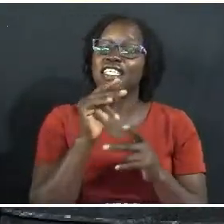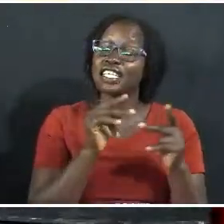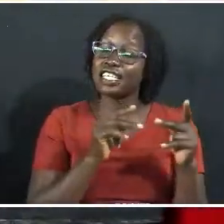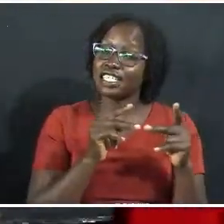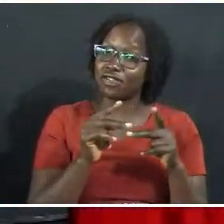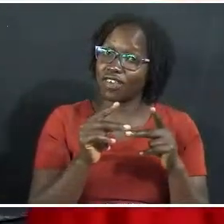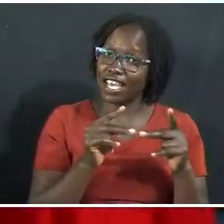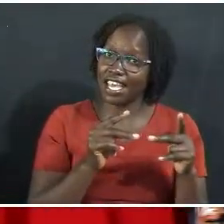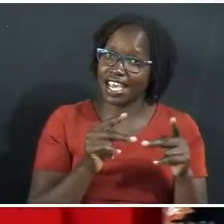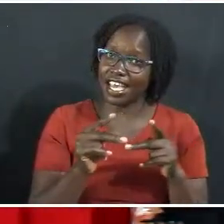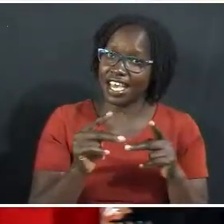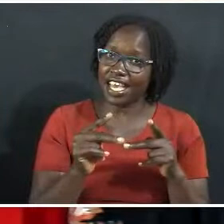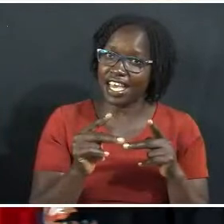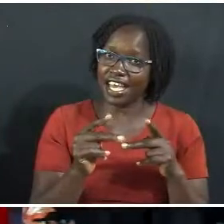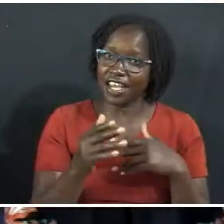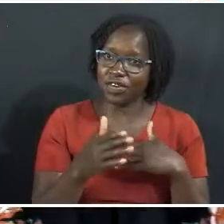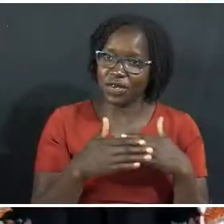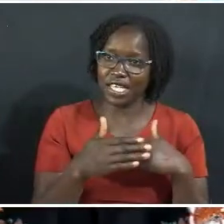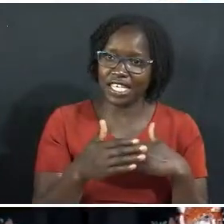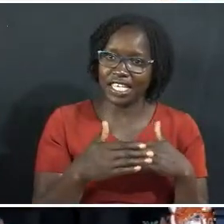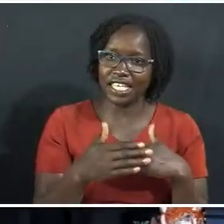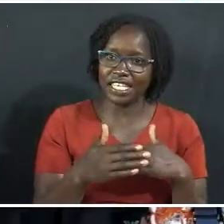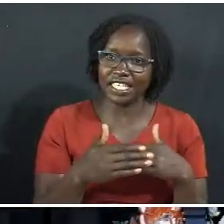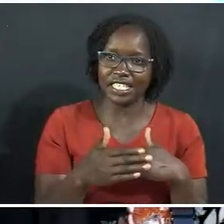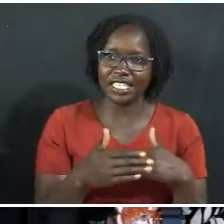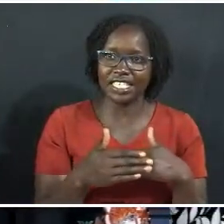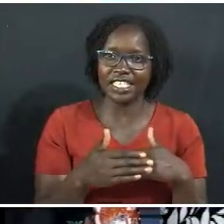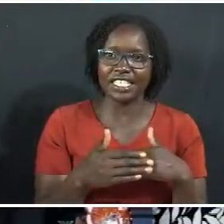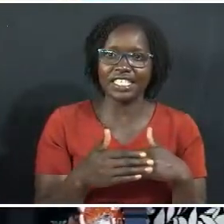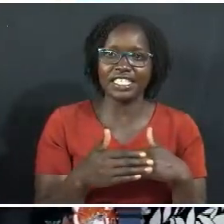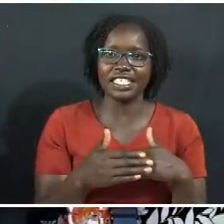Jesus is there.